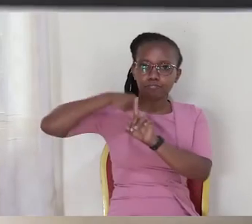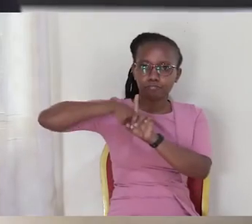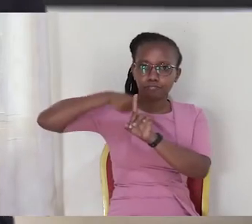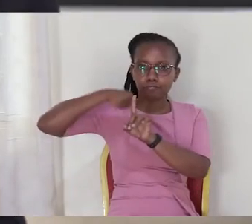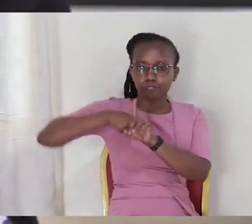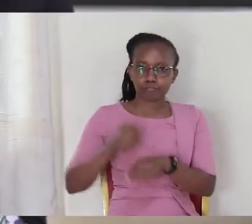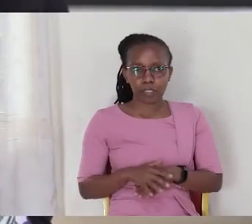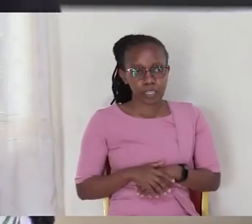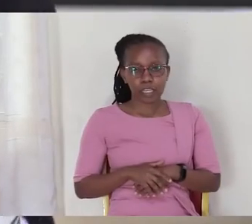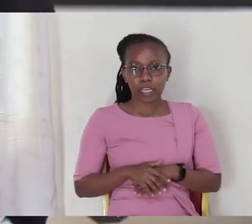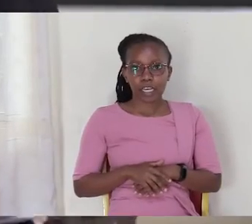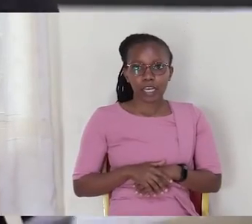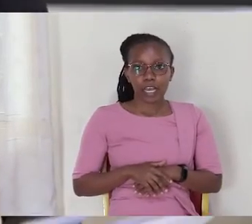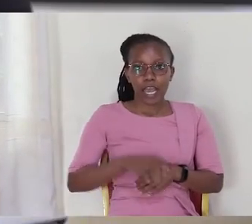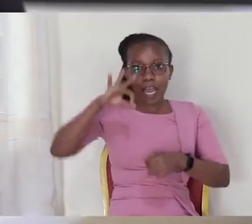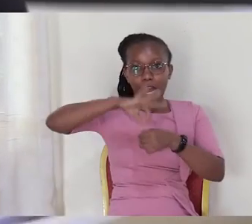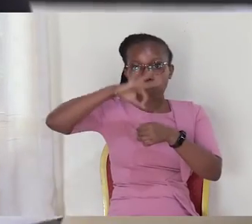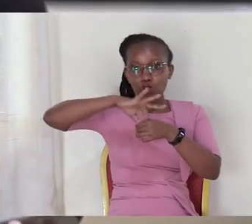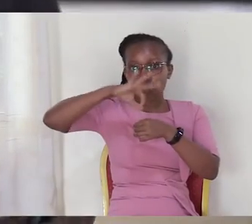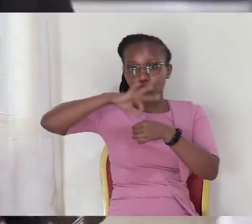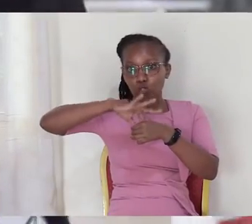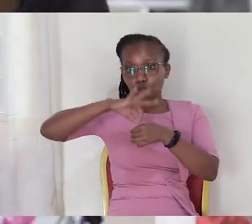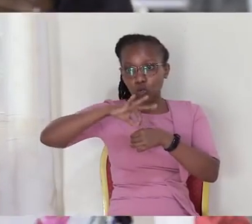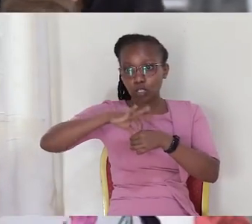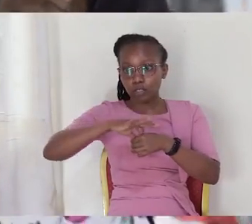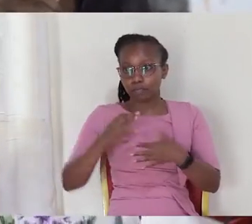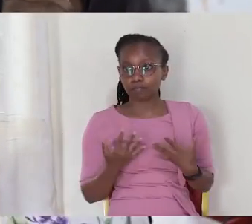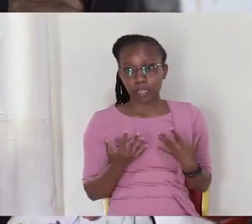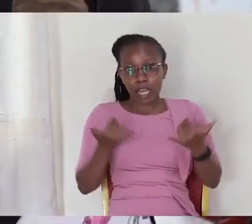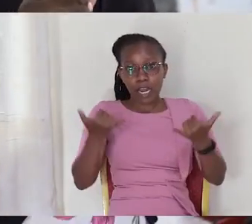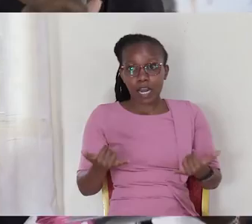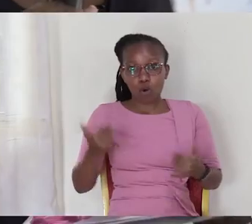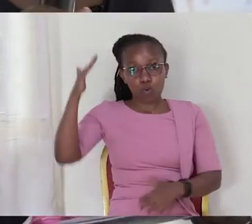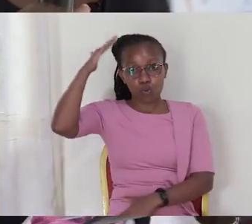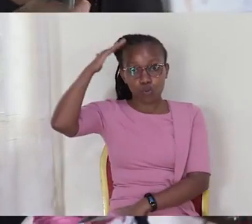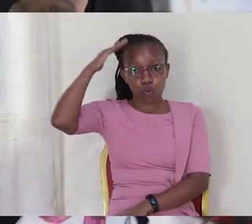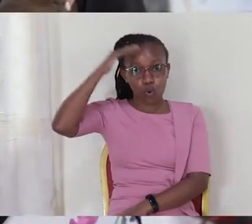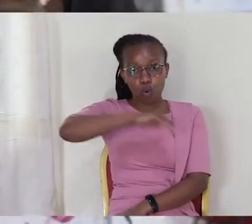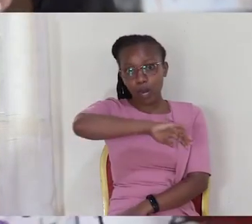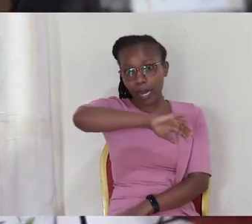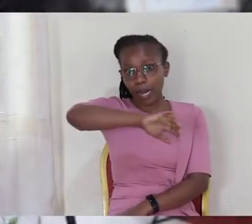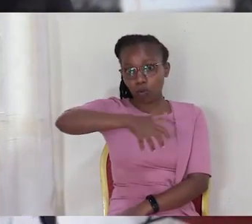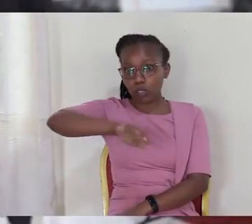so many elections previously, and so right now, as we know, as the county is